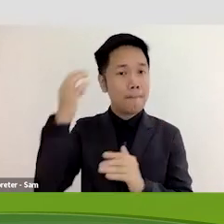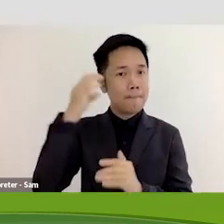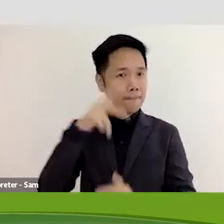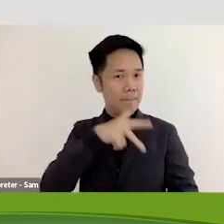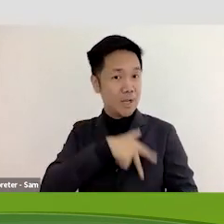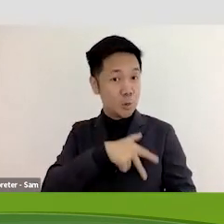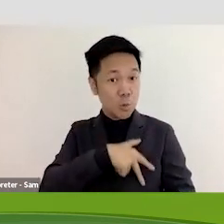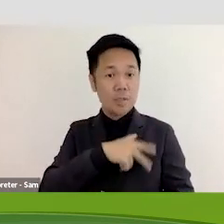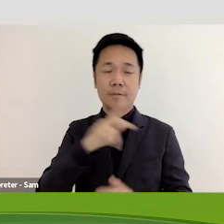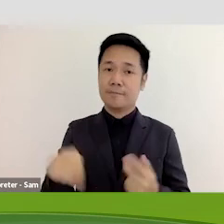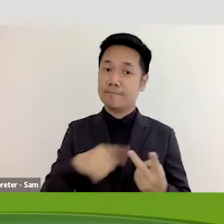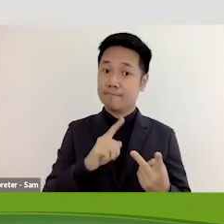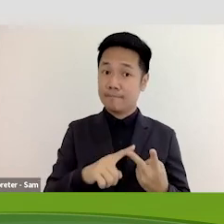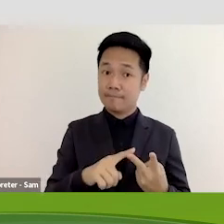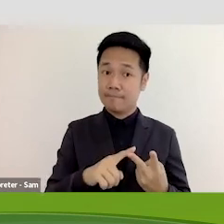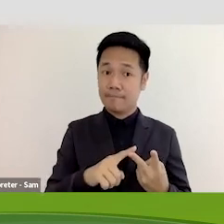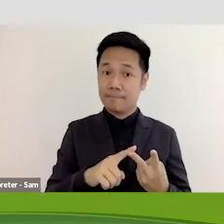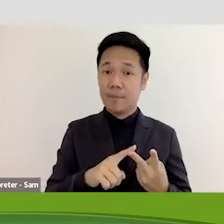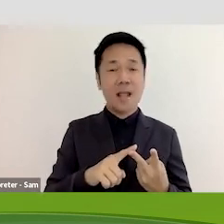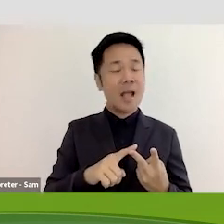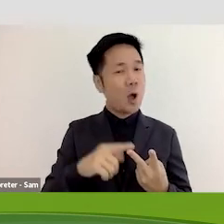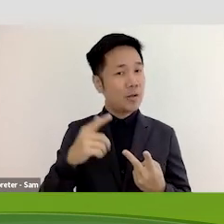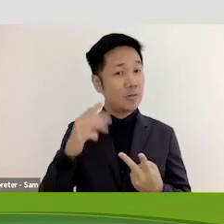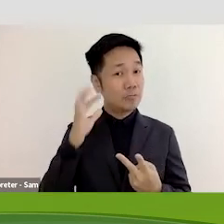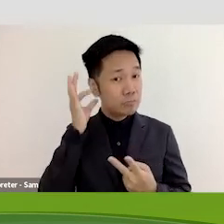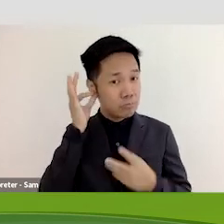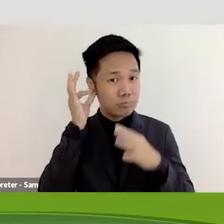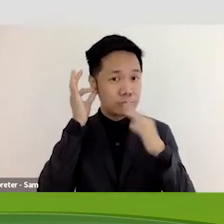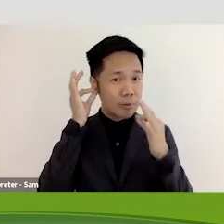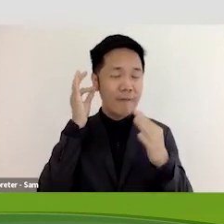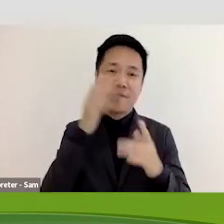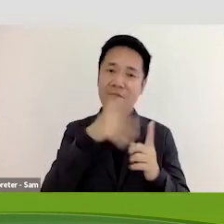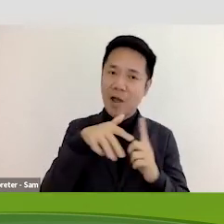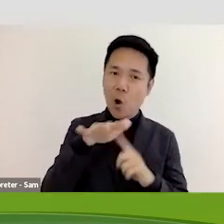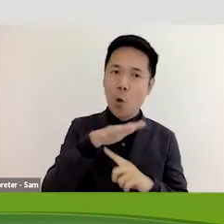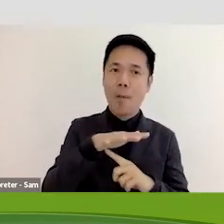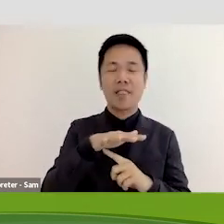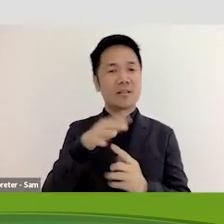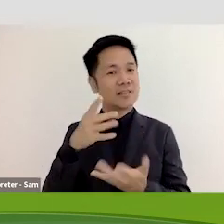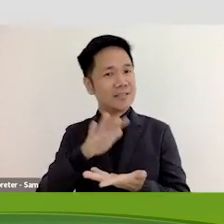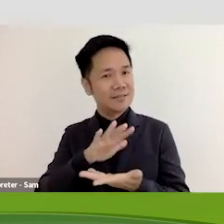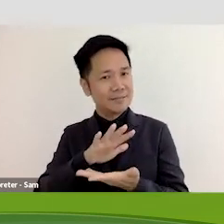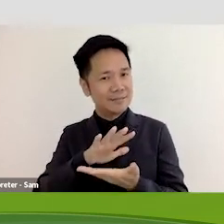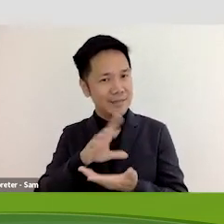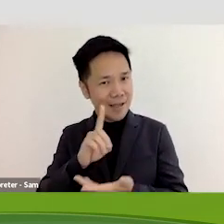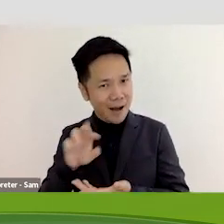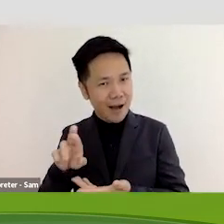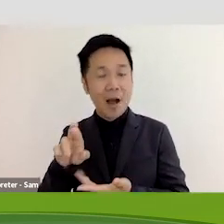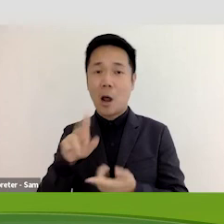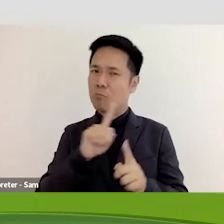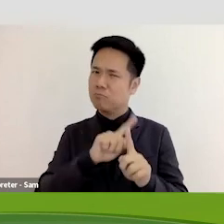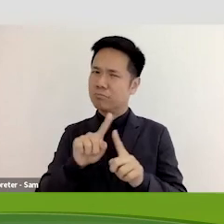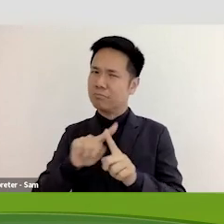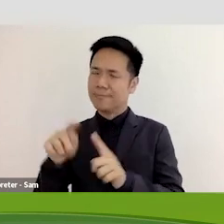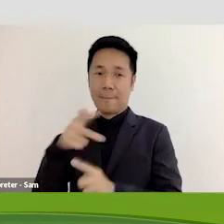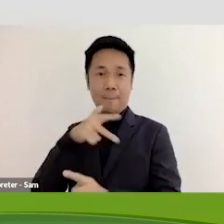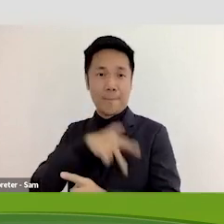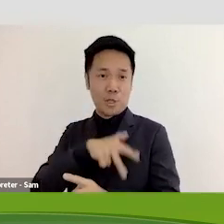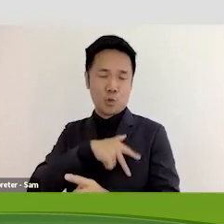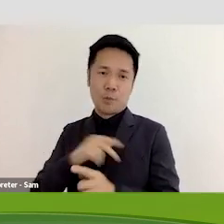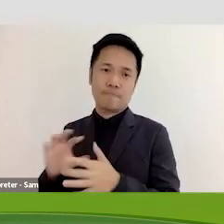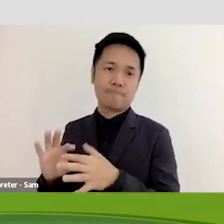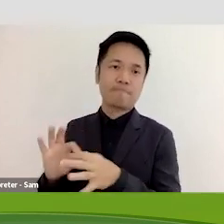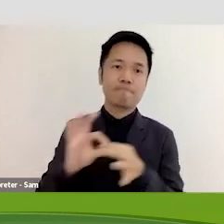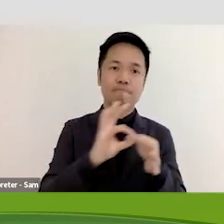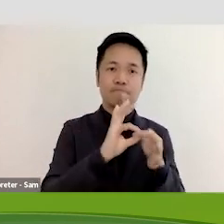ministries and including those of gender, climate change, environmental, and disaster risk reduction. We discussed the importance of